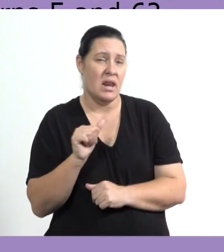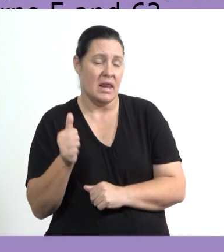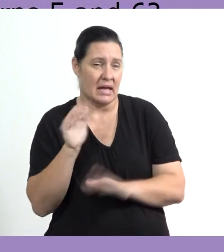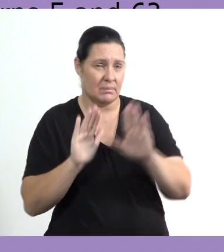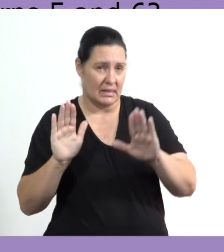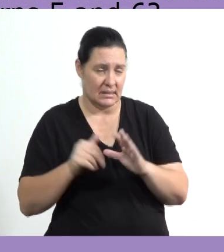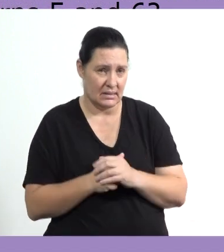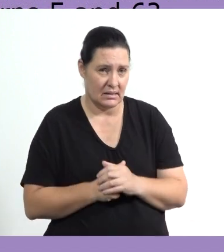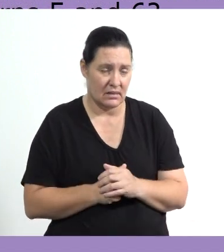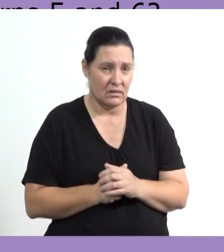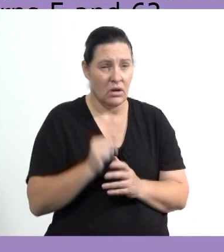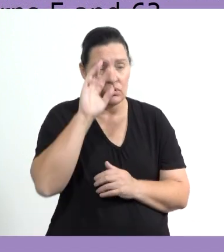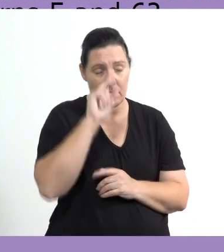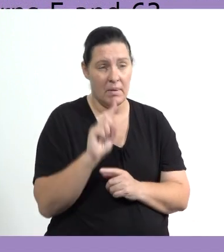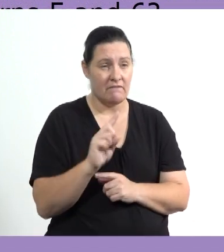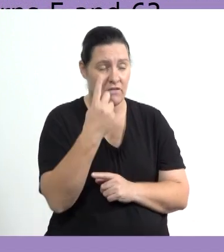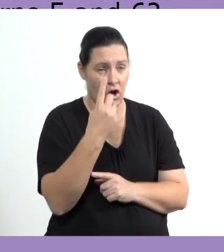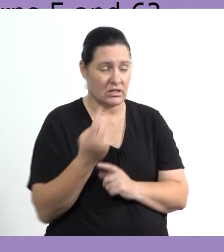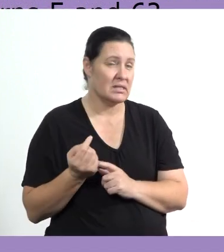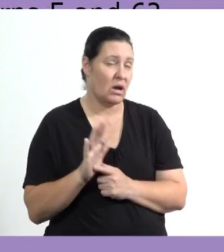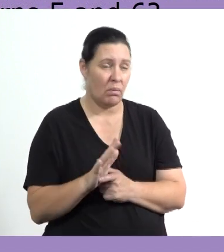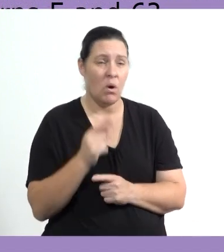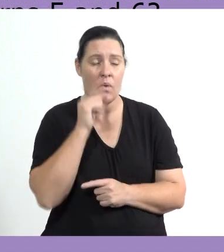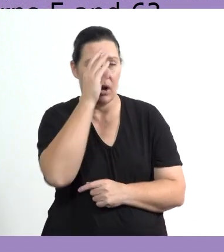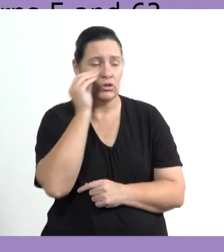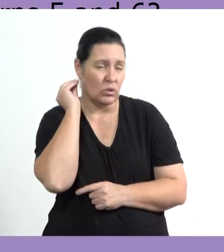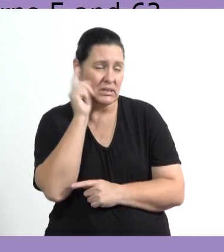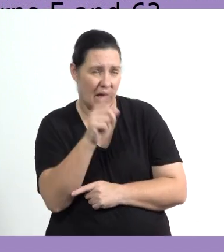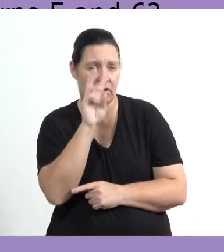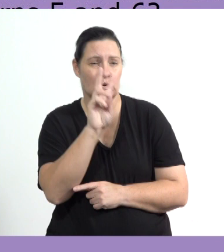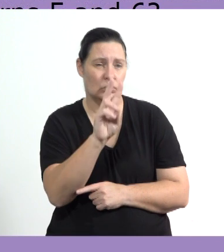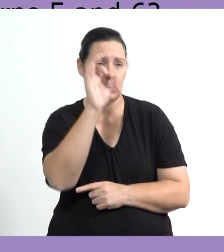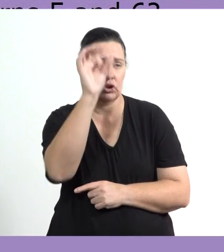next pattern? Remember, in the first diagram, we noticed